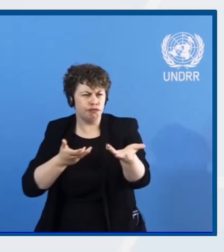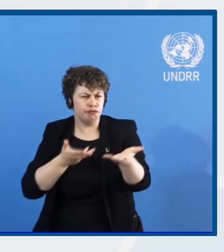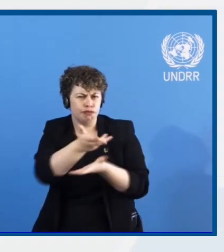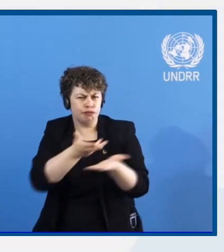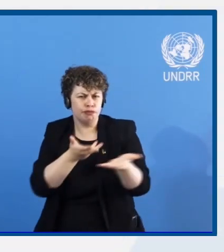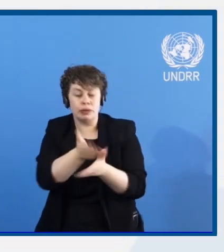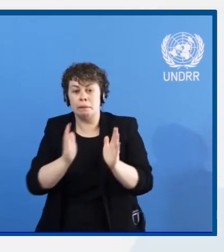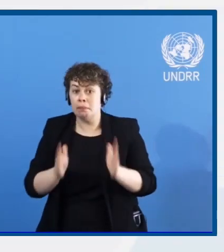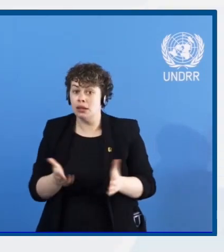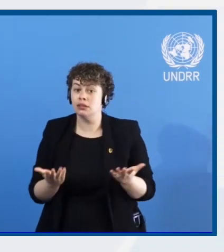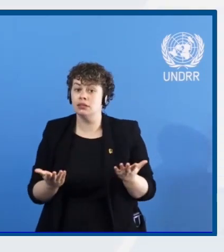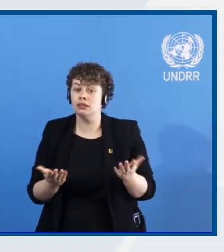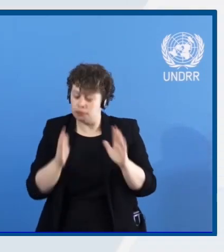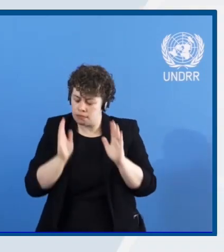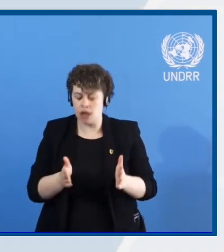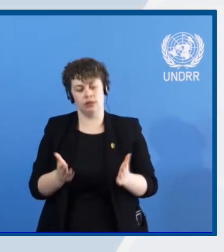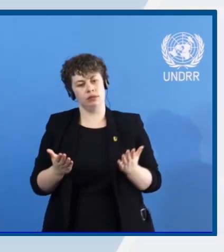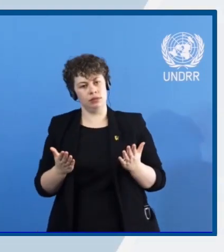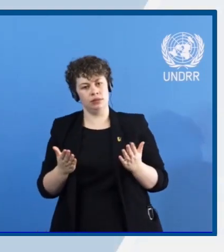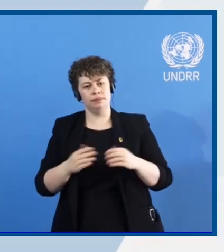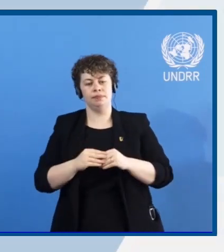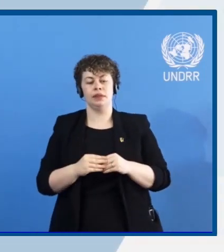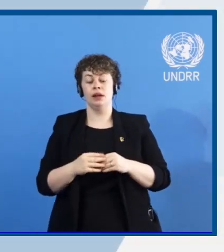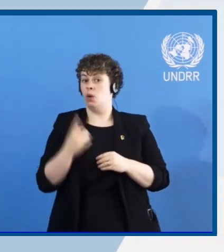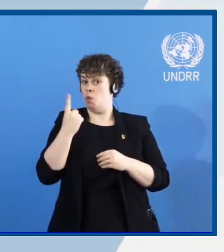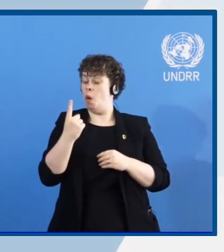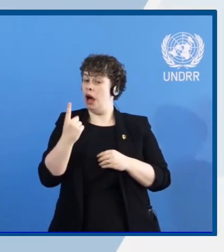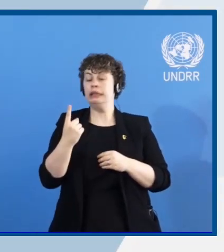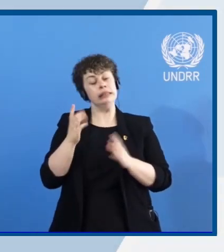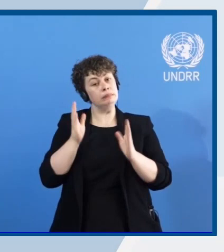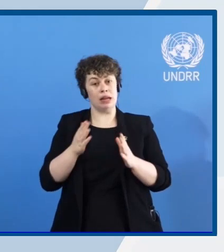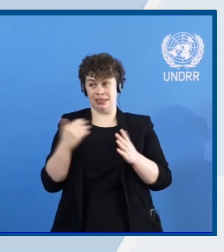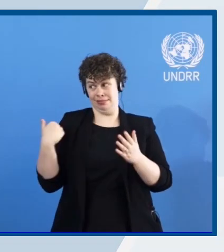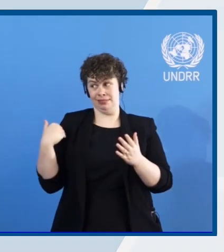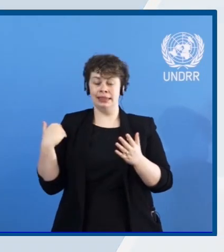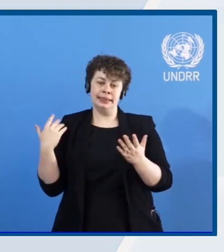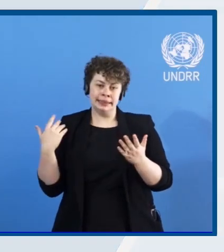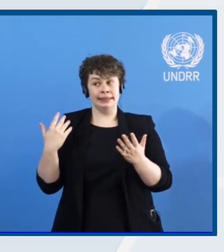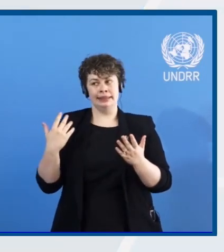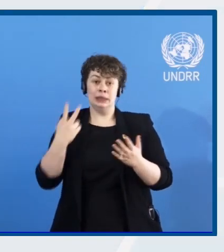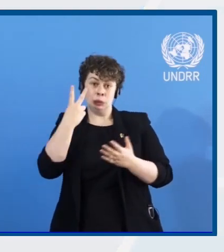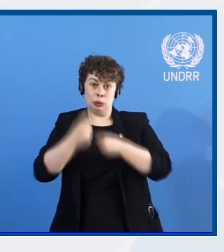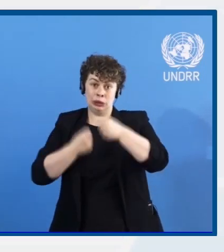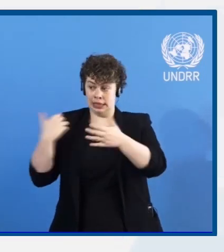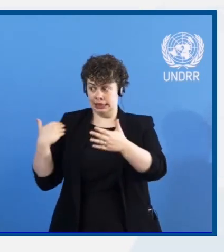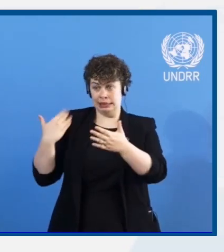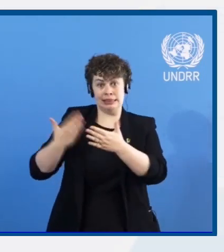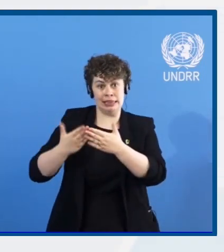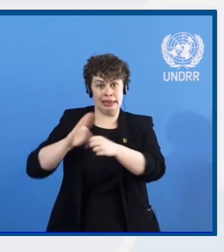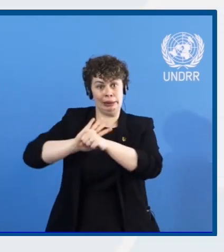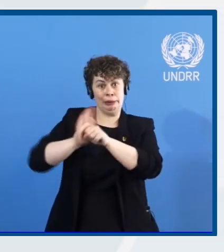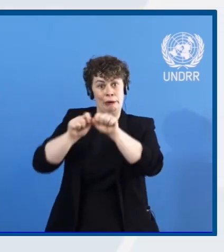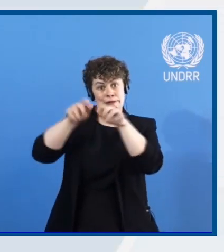One thing that needs to happen, and that's one of the biggest lessons learned after this crisis that hit